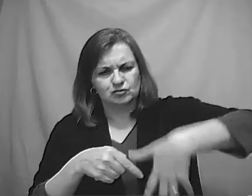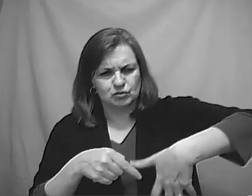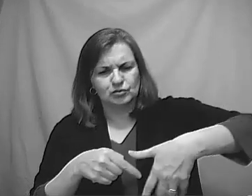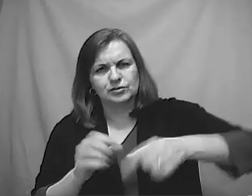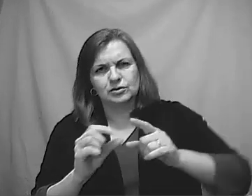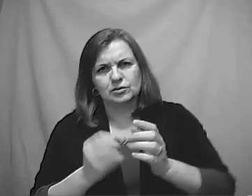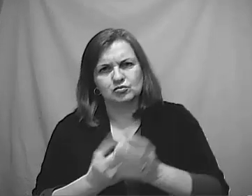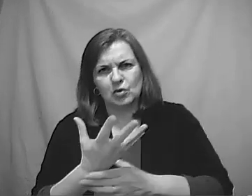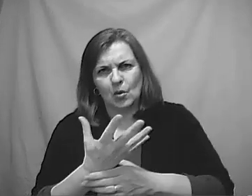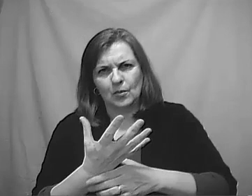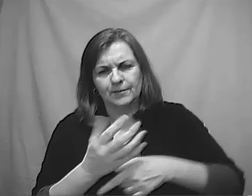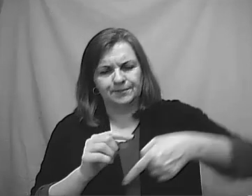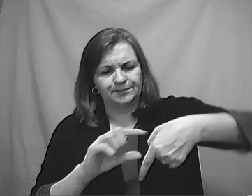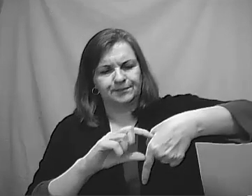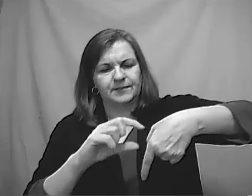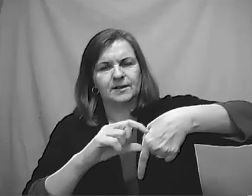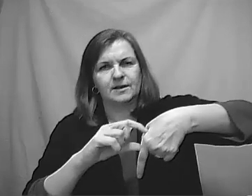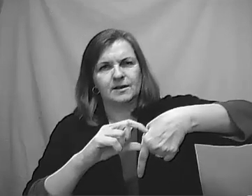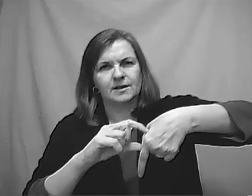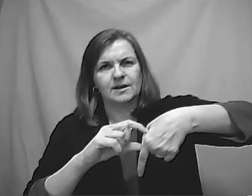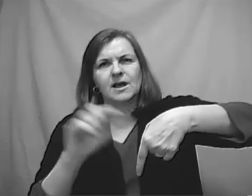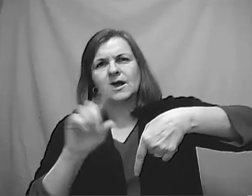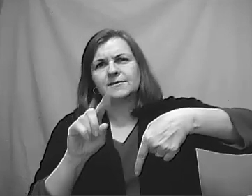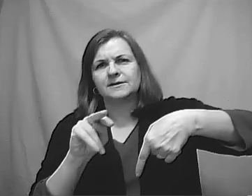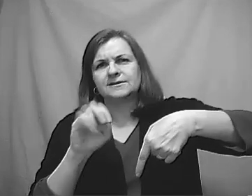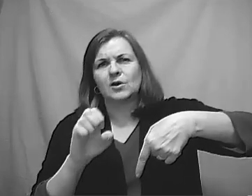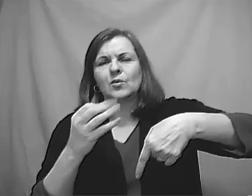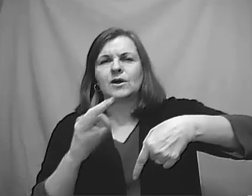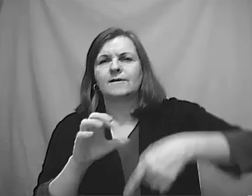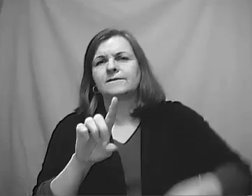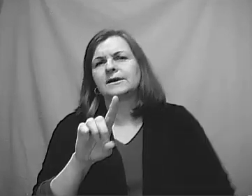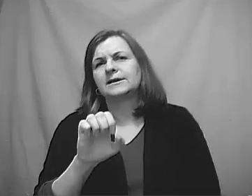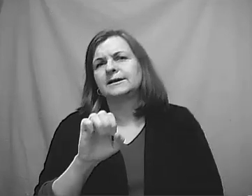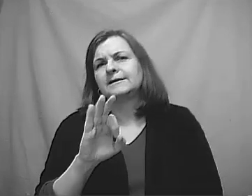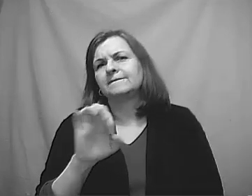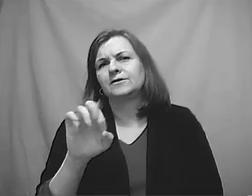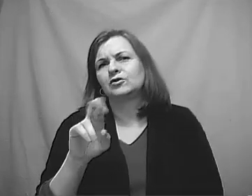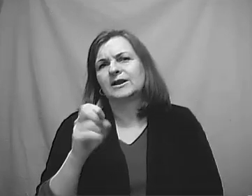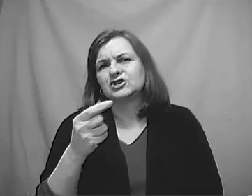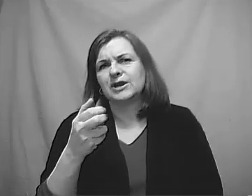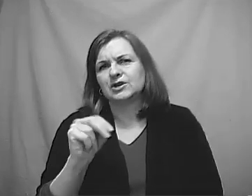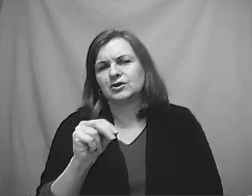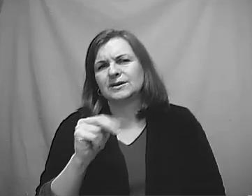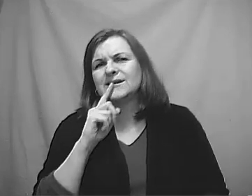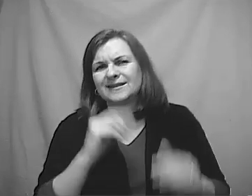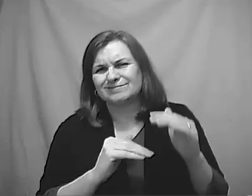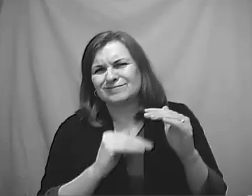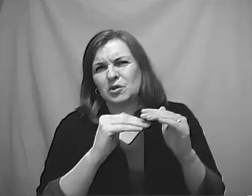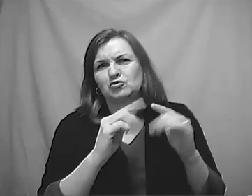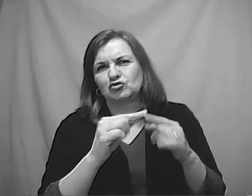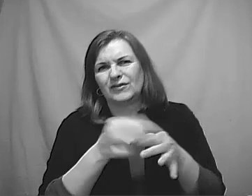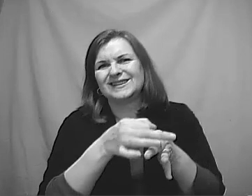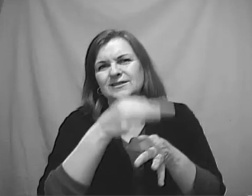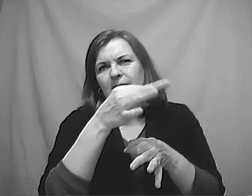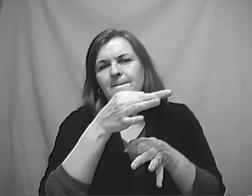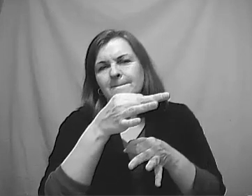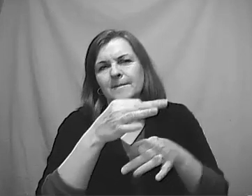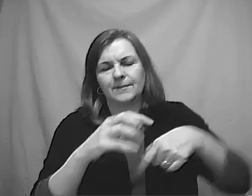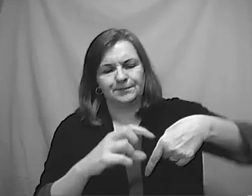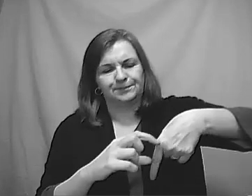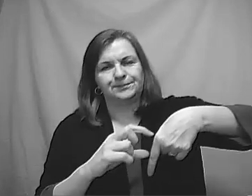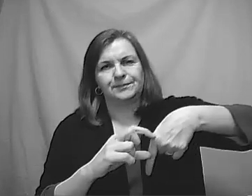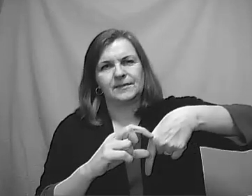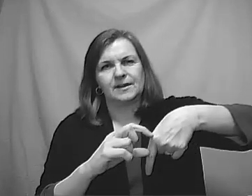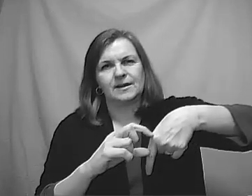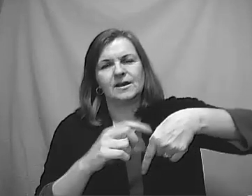grow? Well, this zone of differentiation is actually closest to the stem of the plant